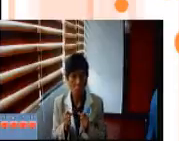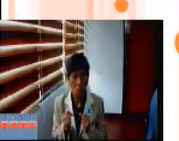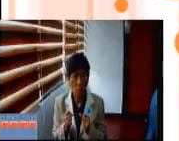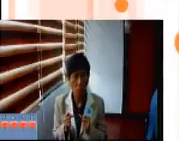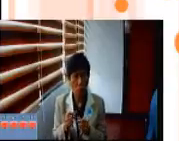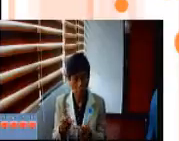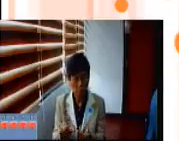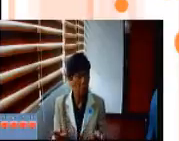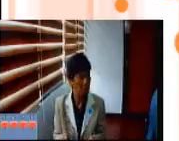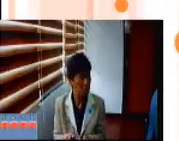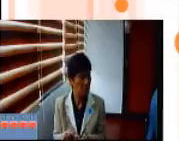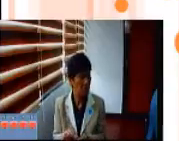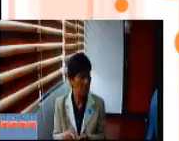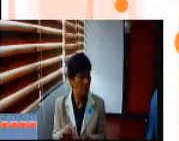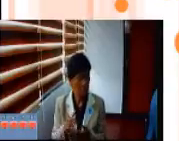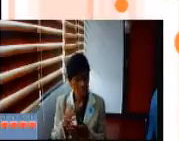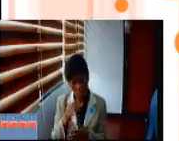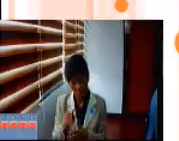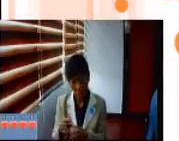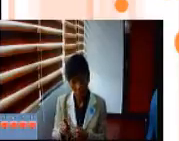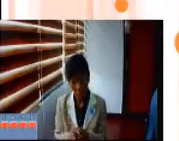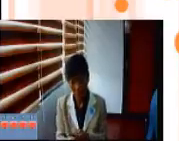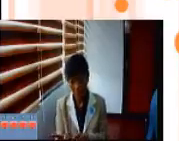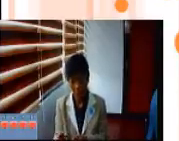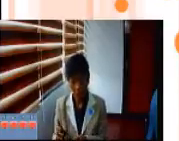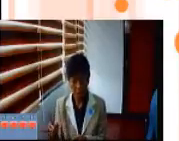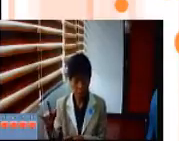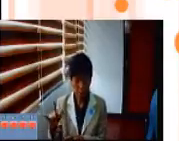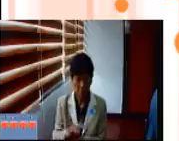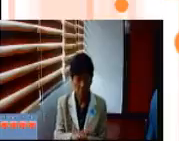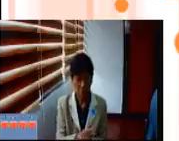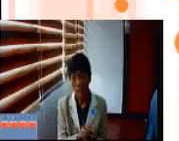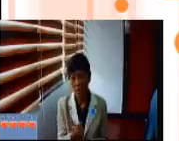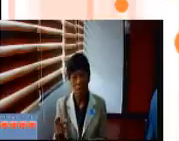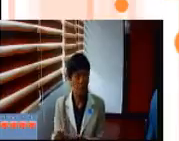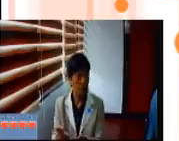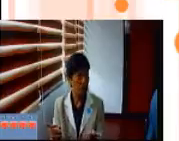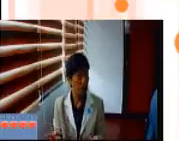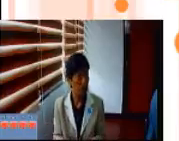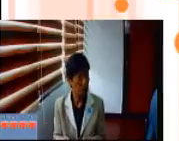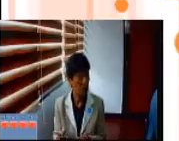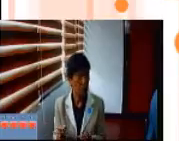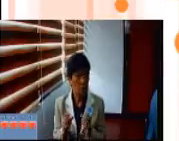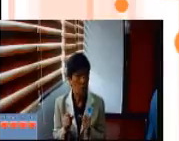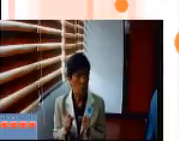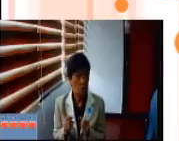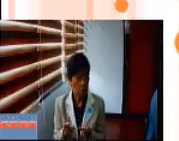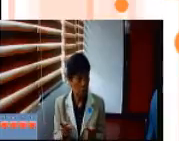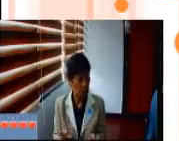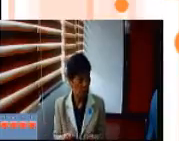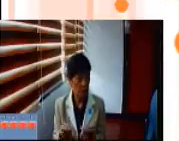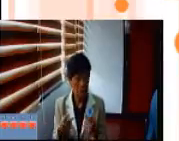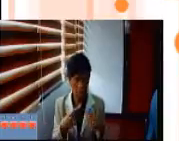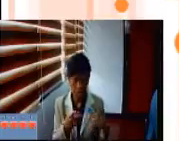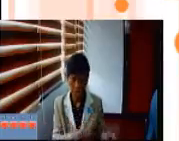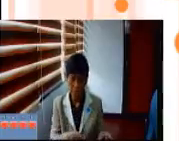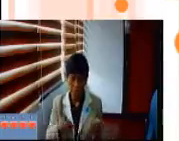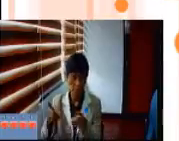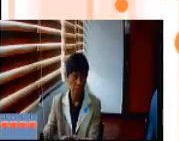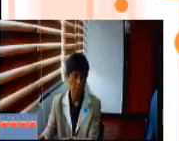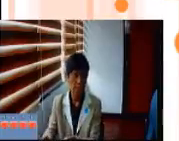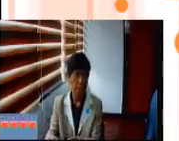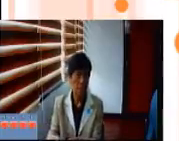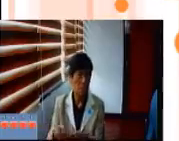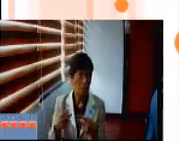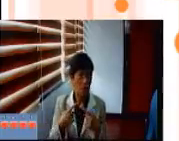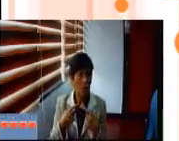po migratory sila, they will migrate elsewhere. So, may displacement. And then, there will be some